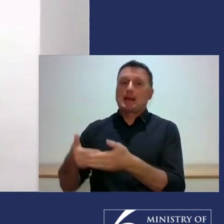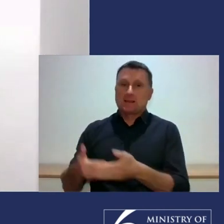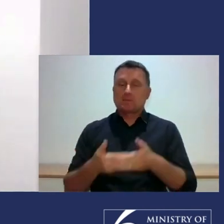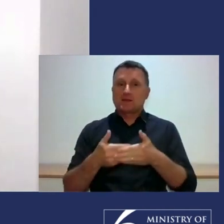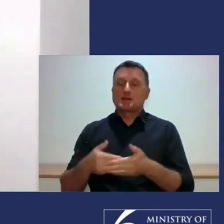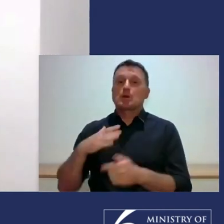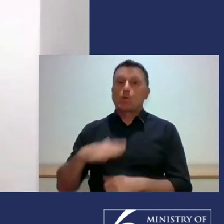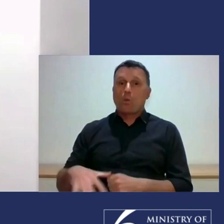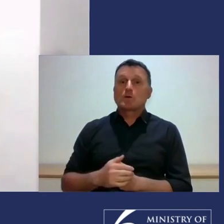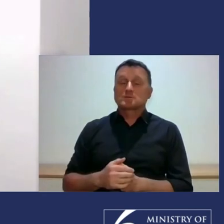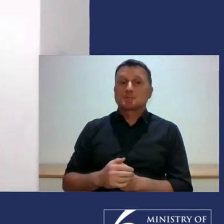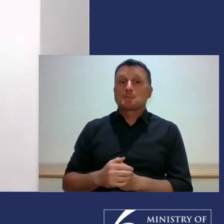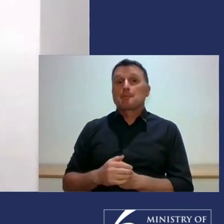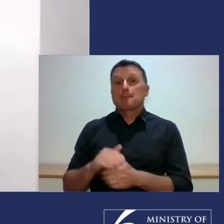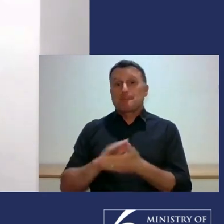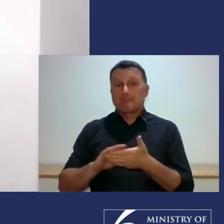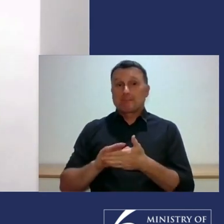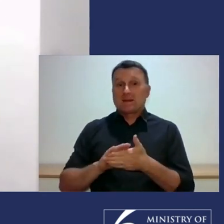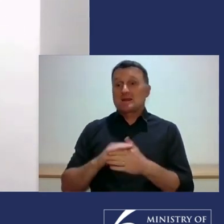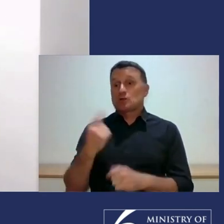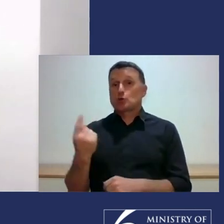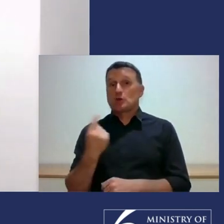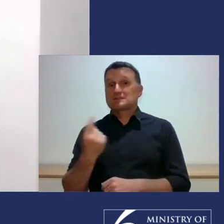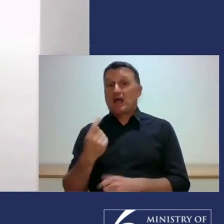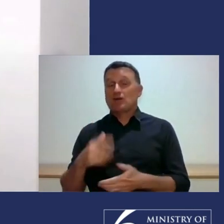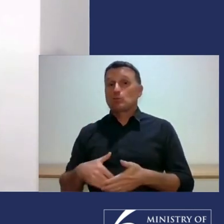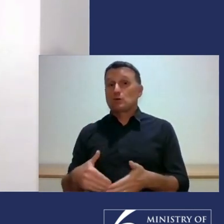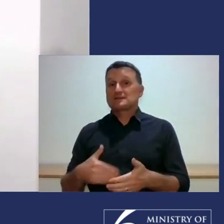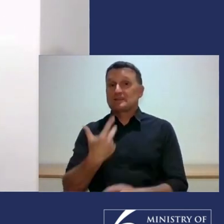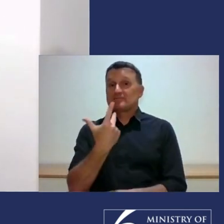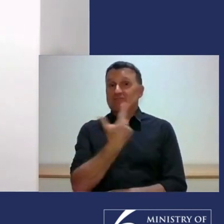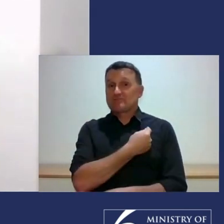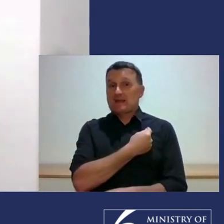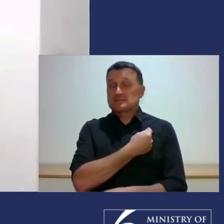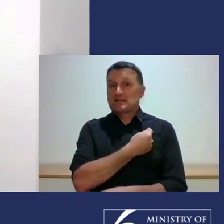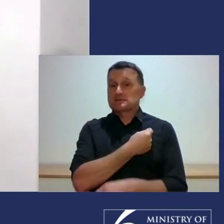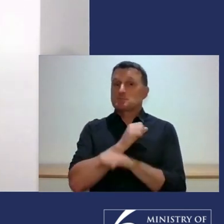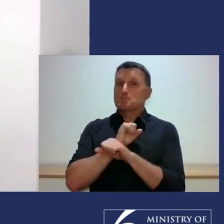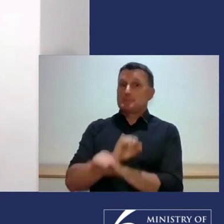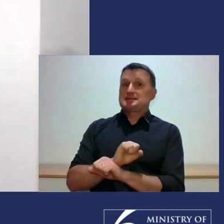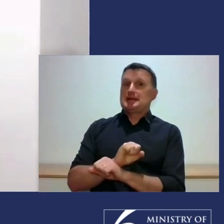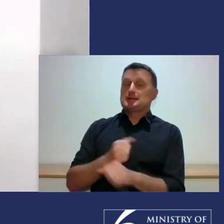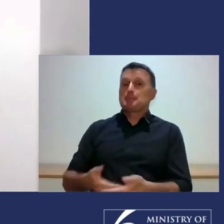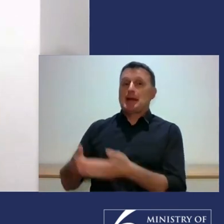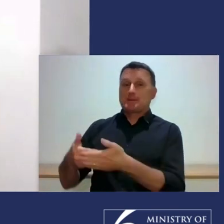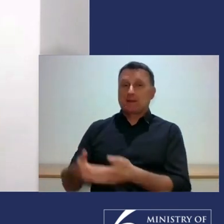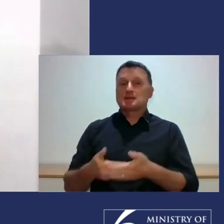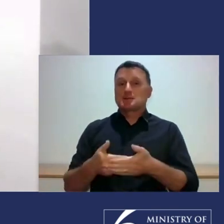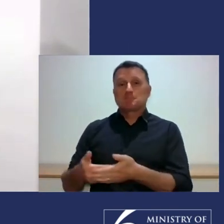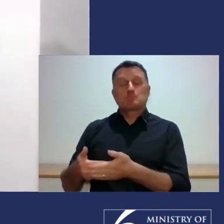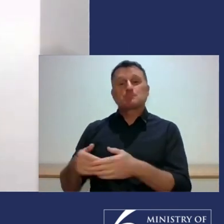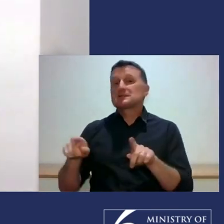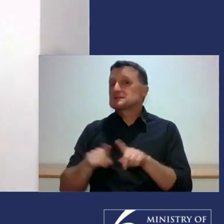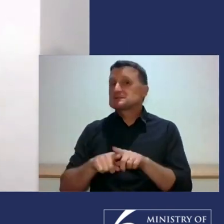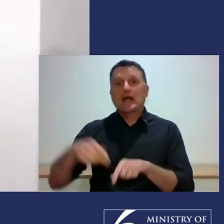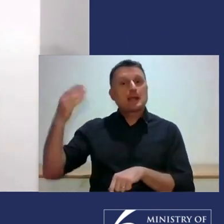just about you getting vaccinated while you're pregnant to protect baby for a short time. You want to look at it the same as you would with pertussis or the whooping cough, you